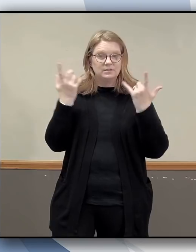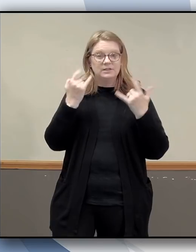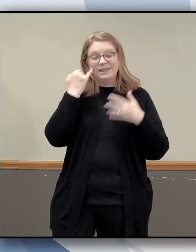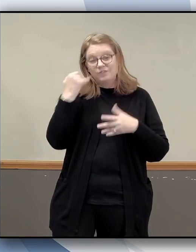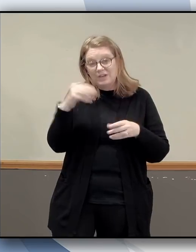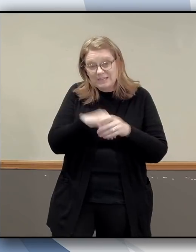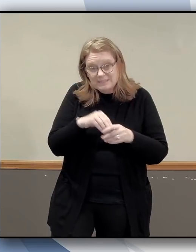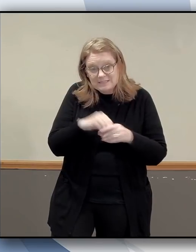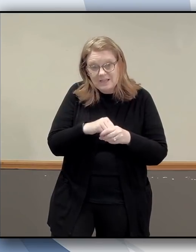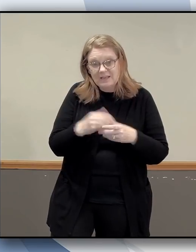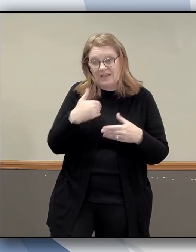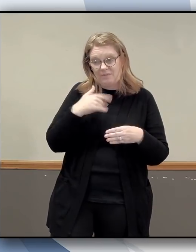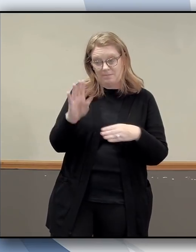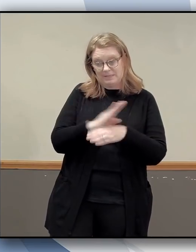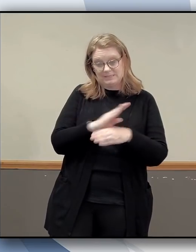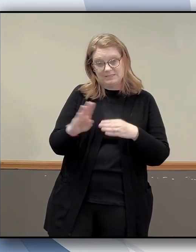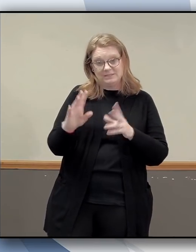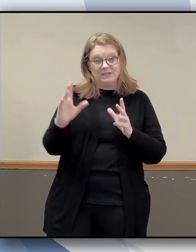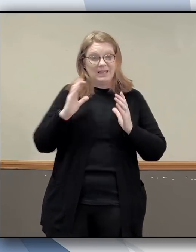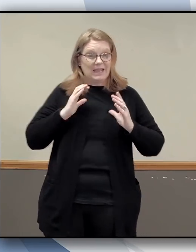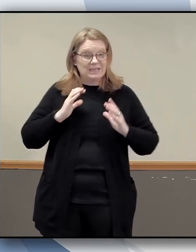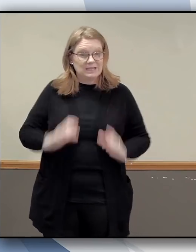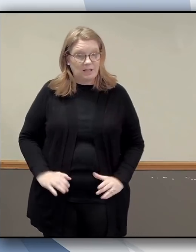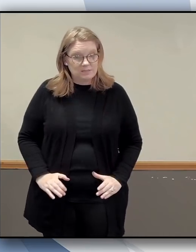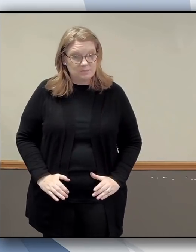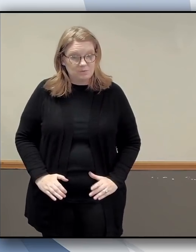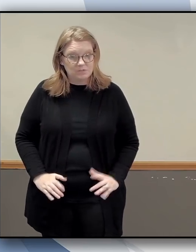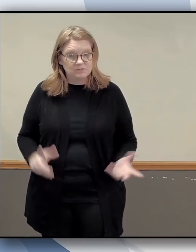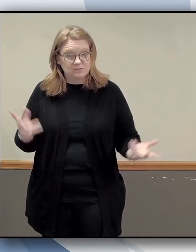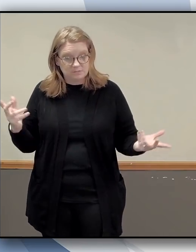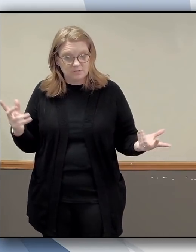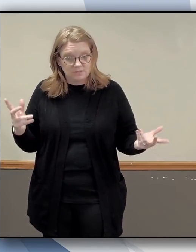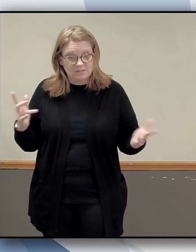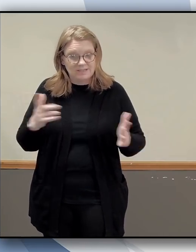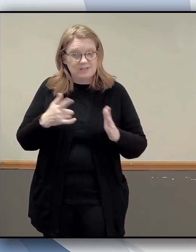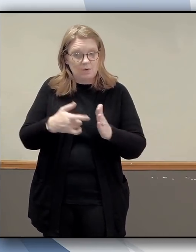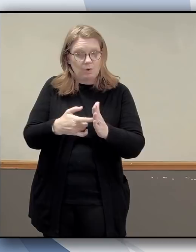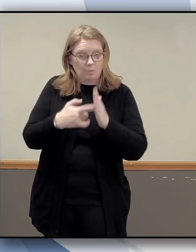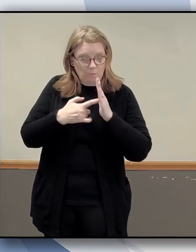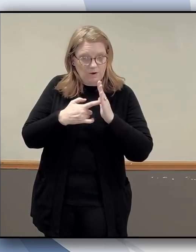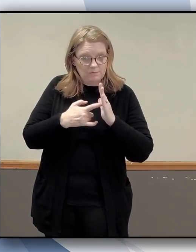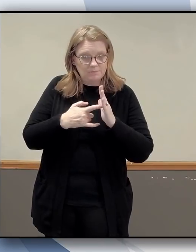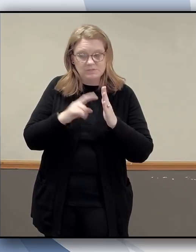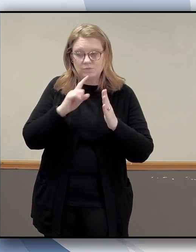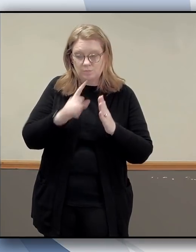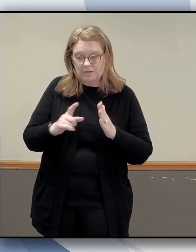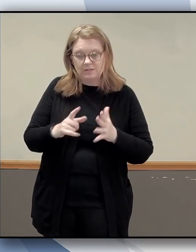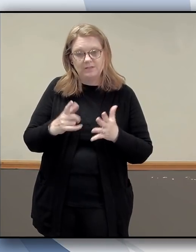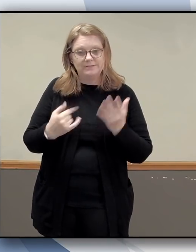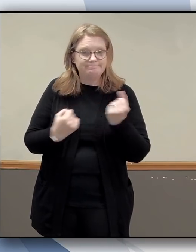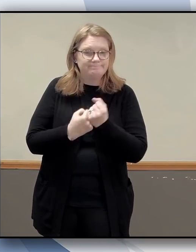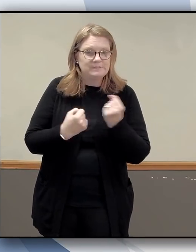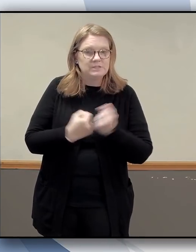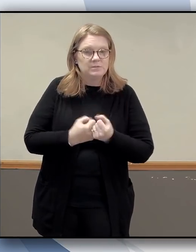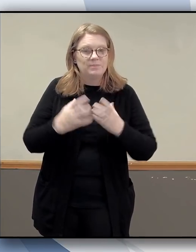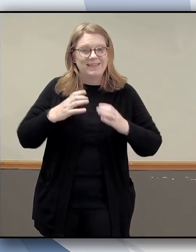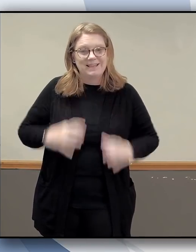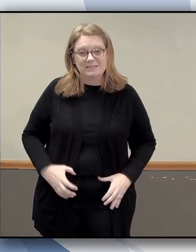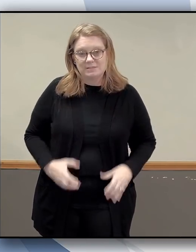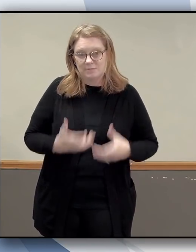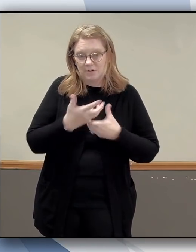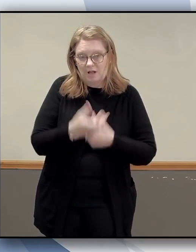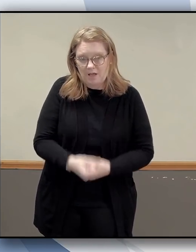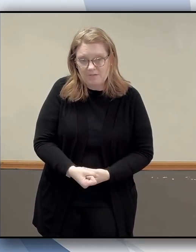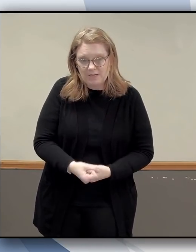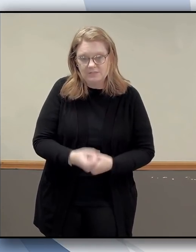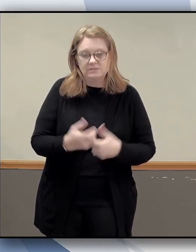indoors and have a business, you've got customers, these are sound requirements to help build customer confidence and keep your business open.